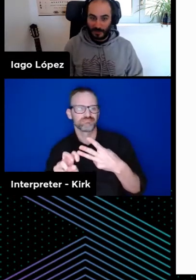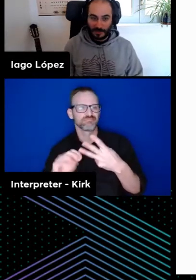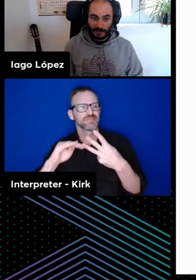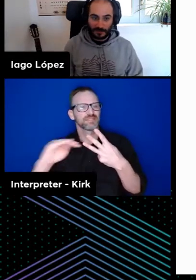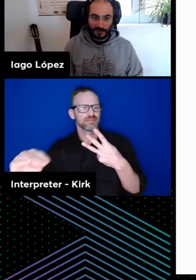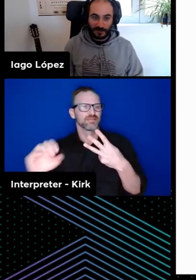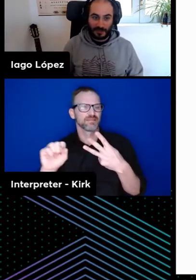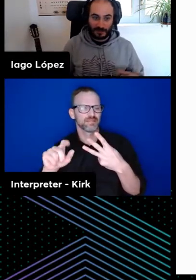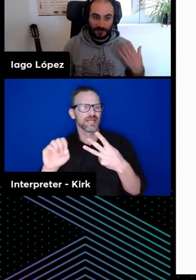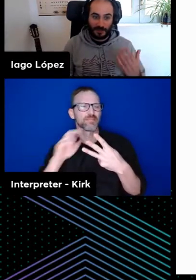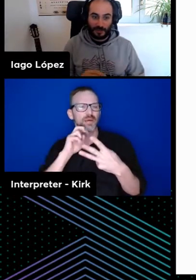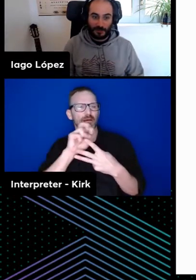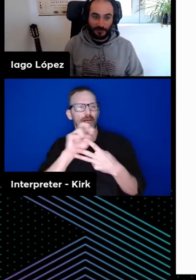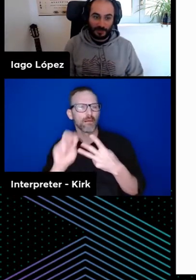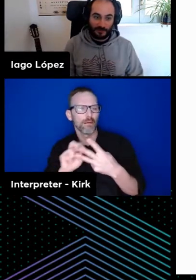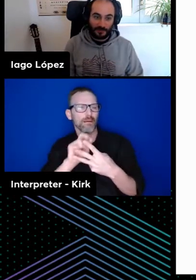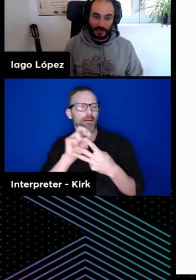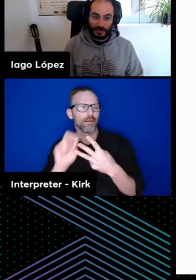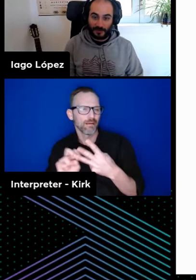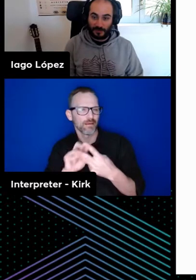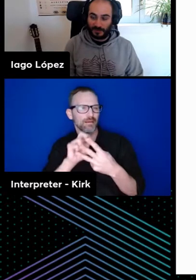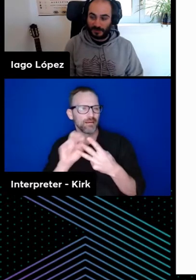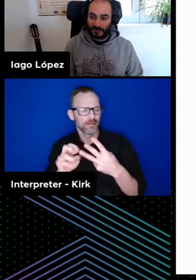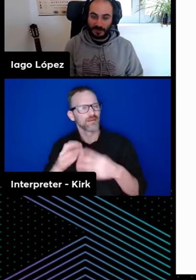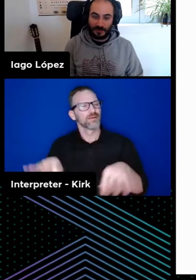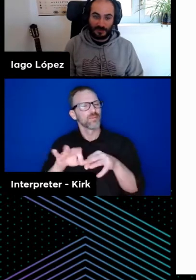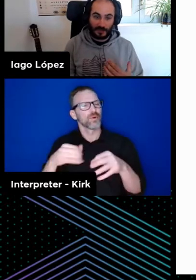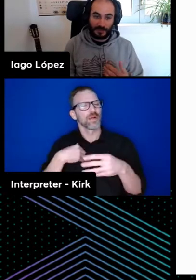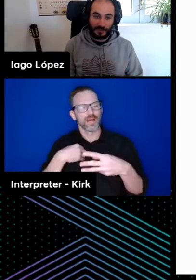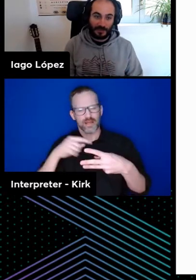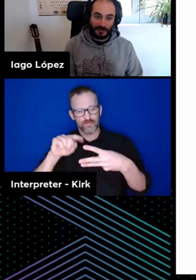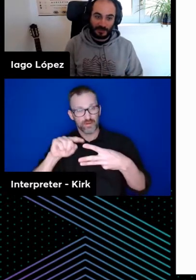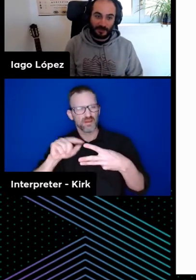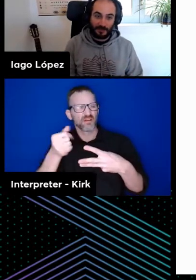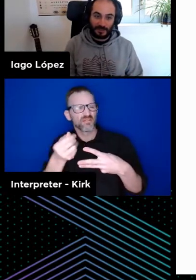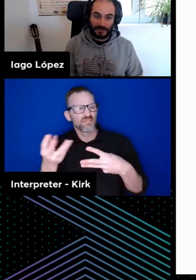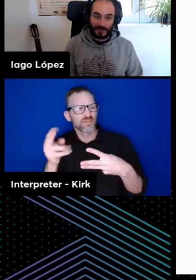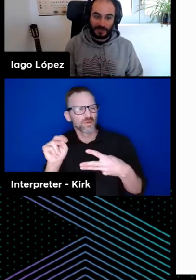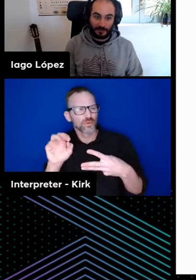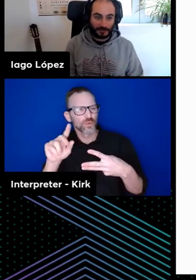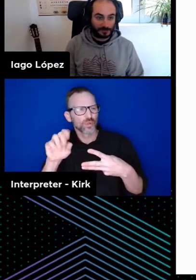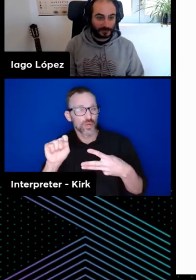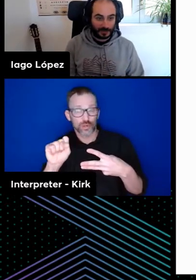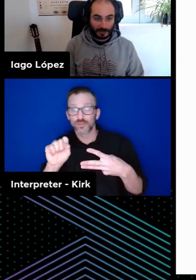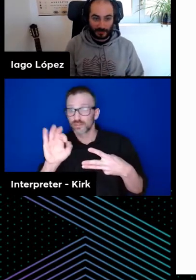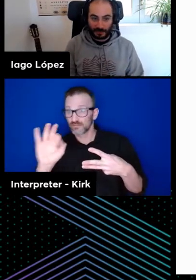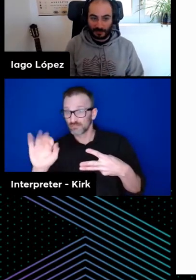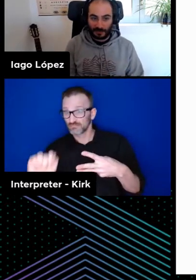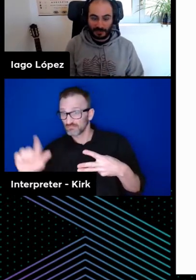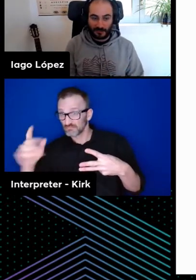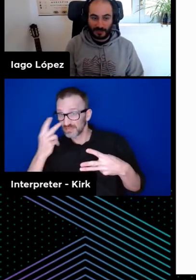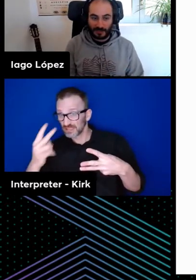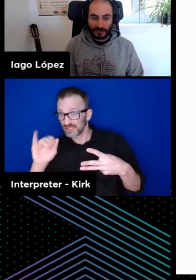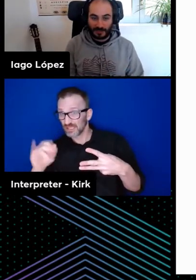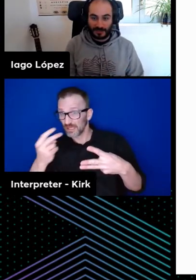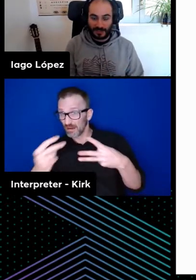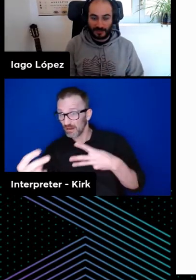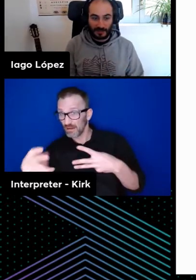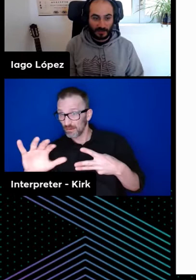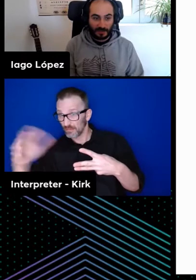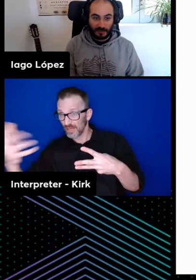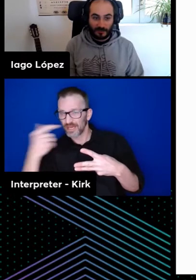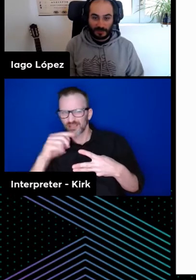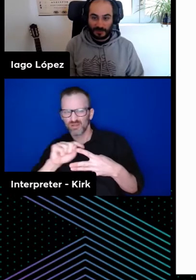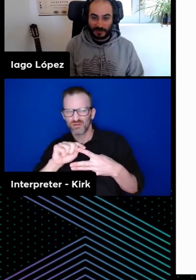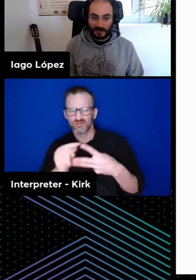So yeah, it's a good practice to run a couple of alpha and beta nodes just to see what's coming and to see if it breaks your setup. We also have an LTS